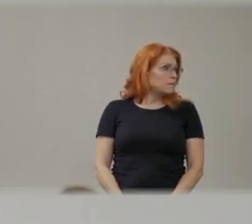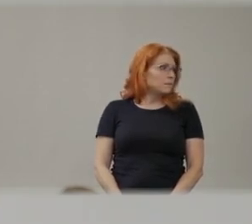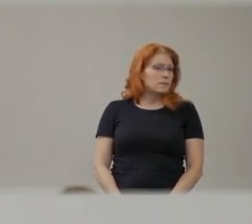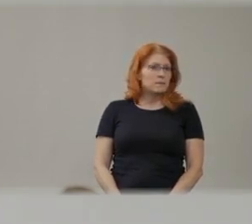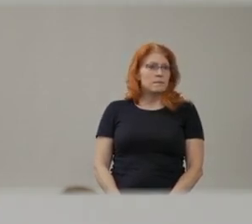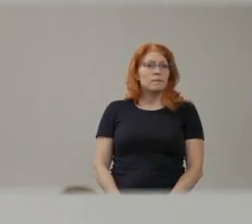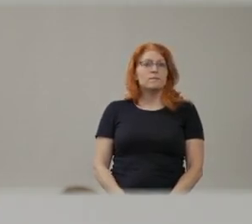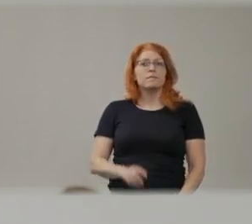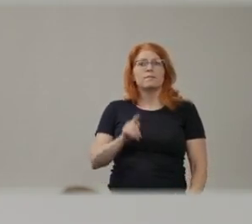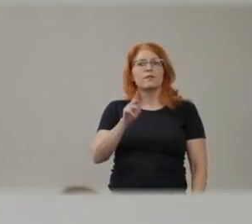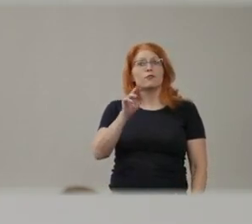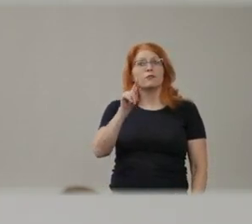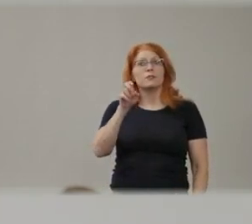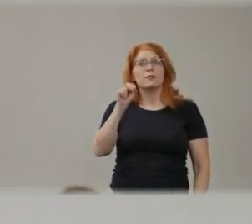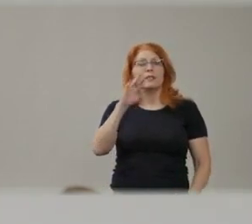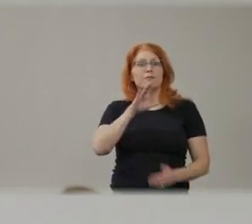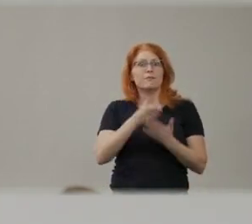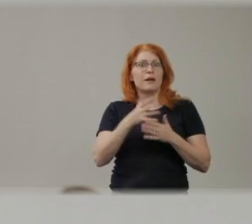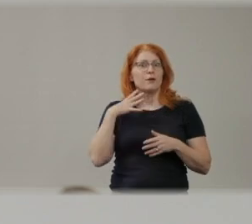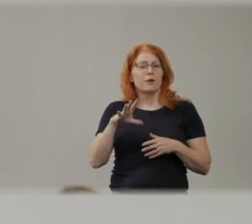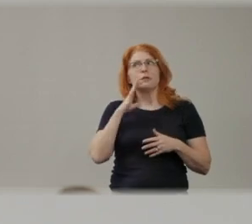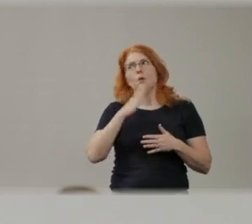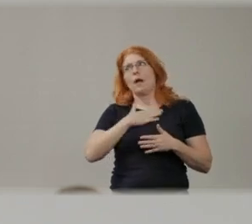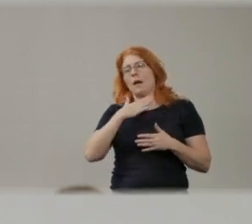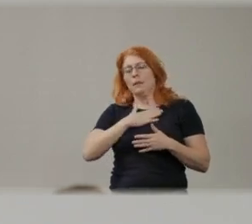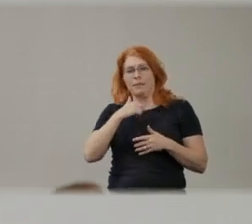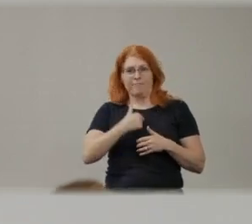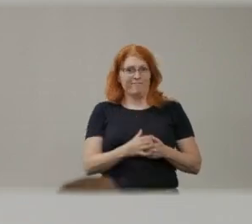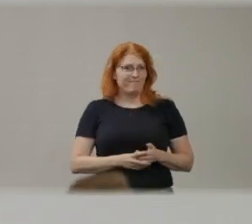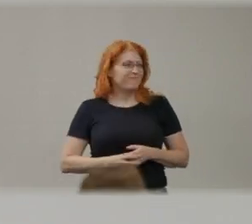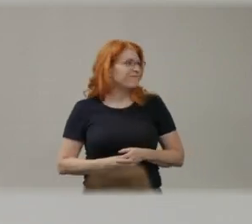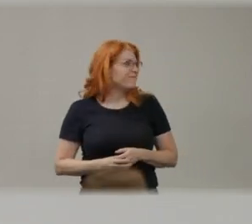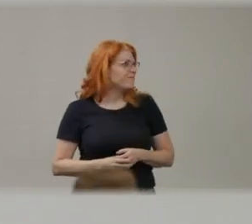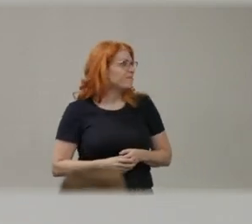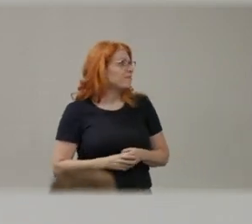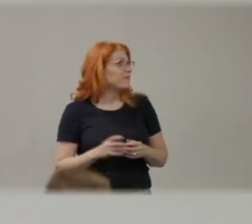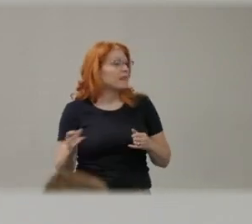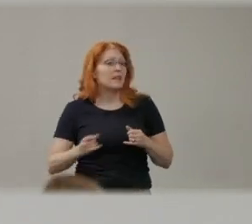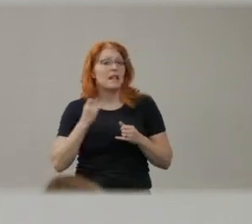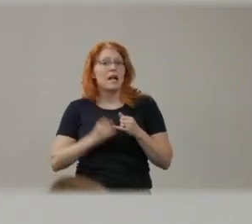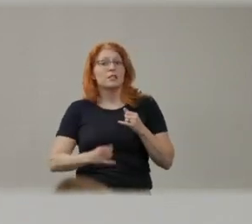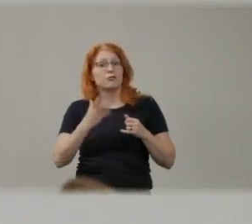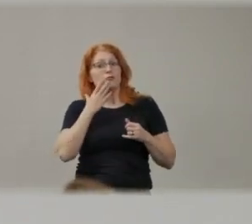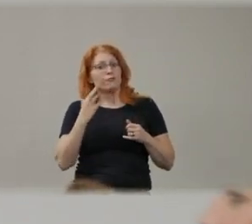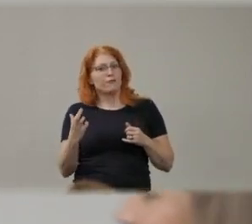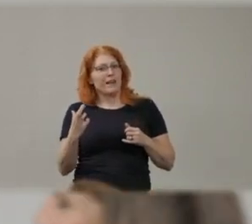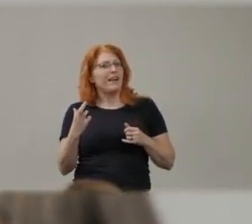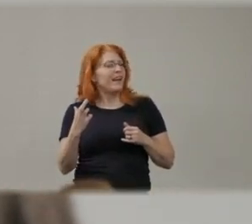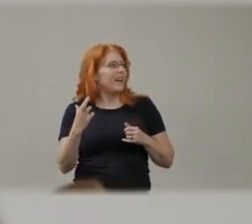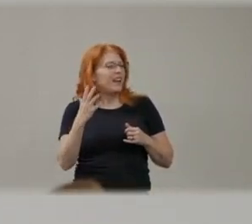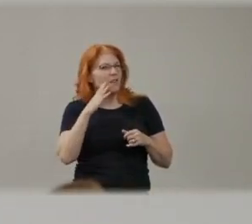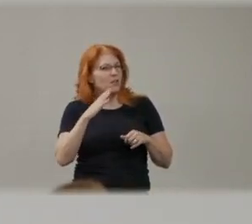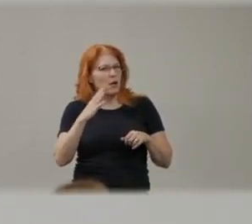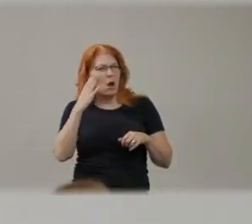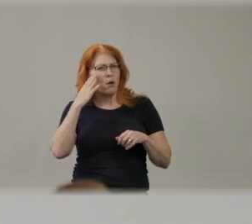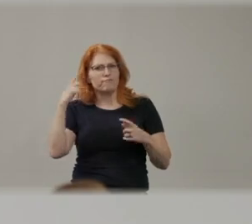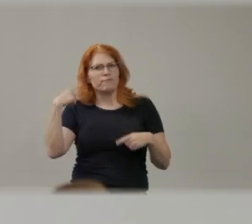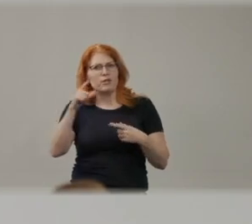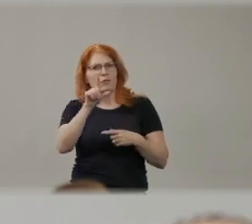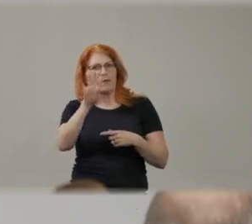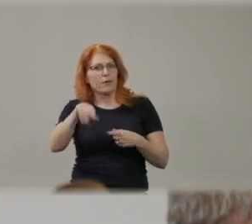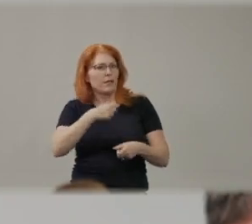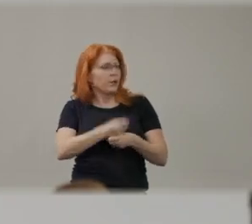And Kristen got here early. I was so happy about that. And then finally, a good friend of mine, somebody that I've known for 24